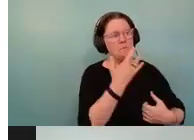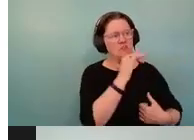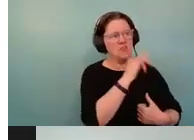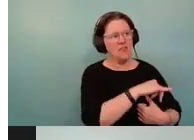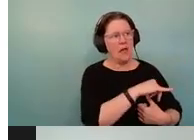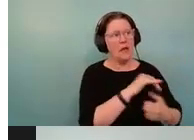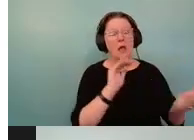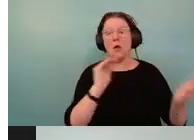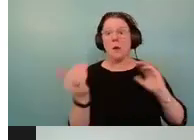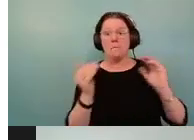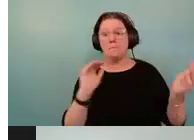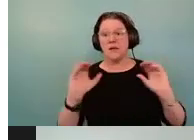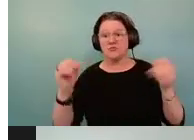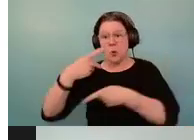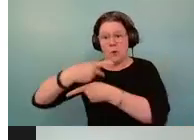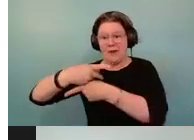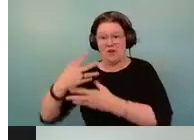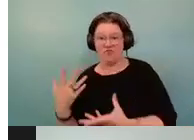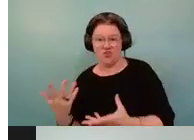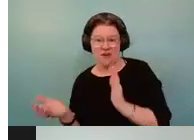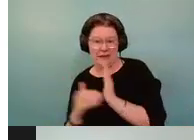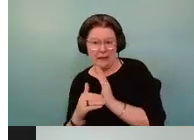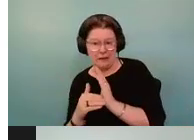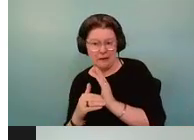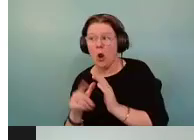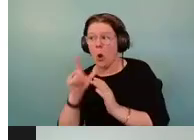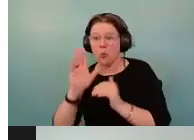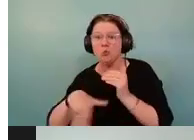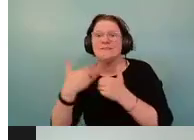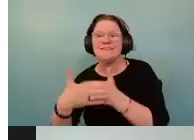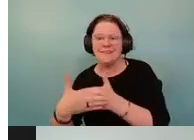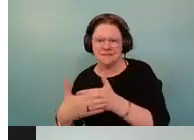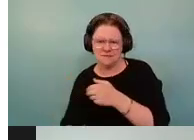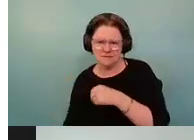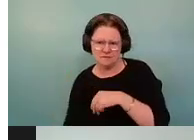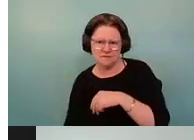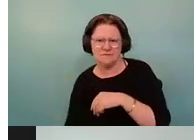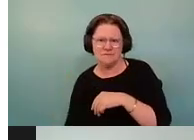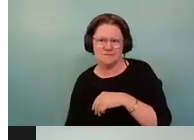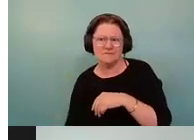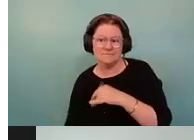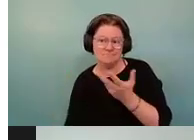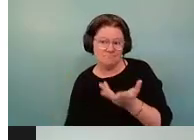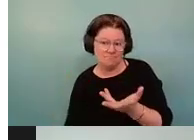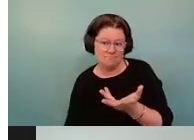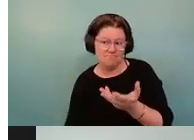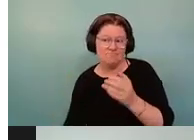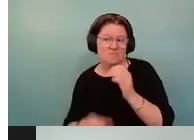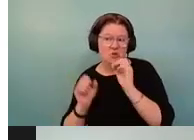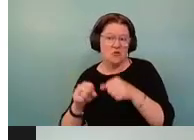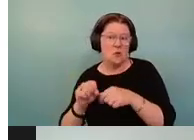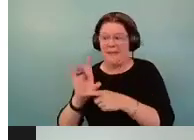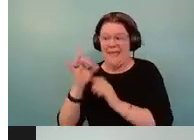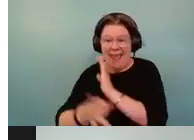not knowing when they fire that caregiver what kind of caregiver they're getting next. That could be 8 hours of abuse